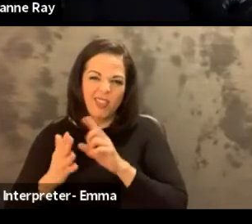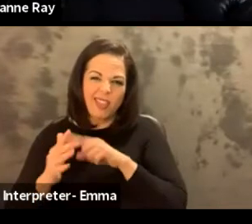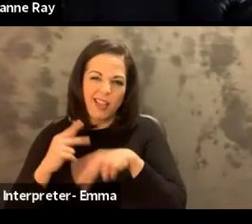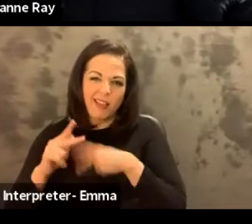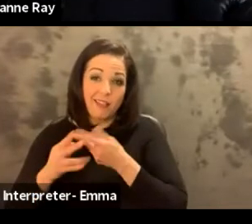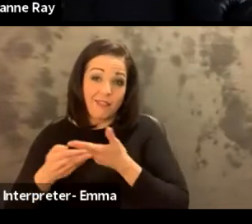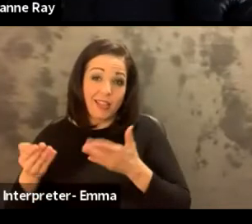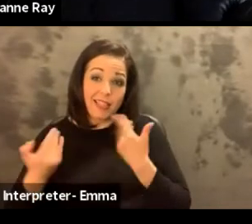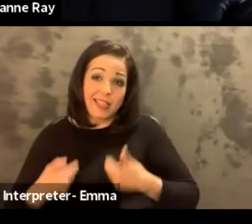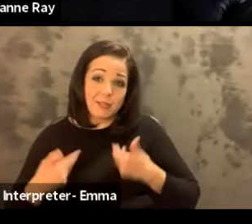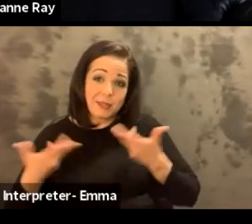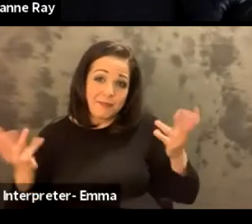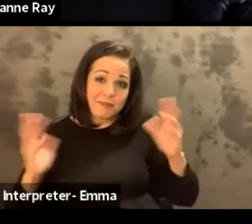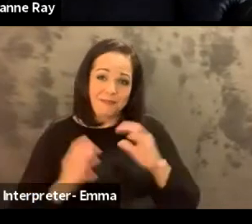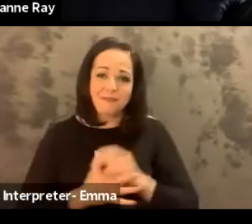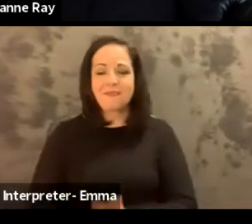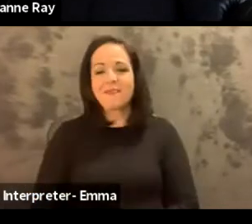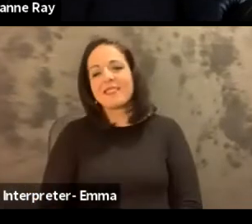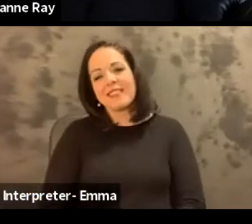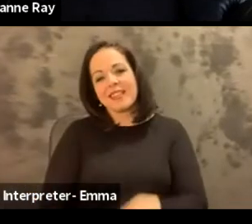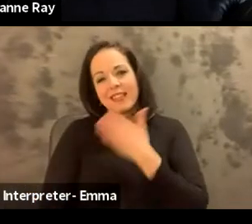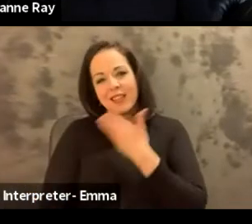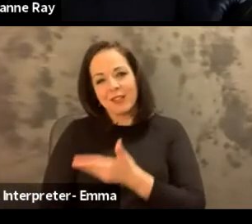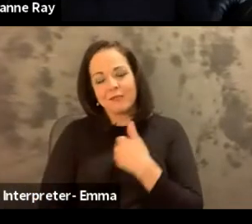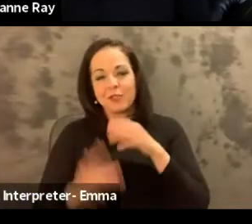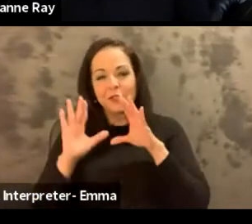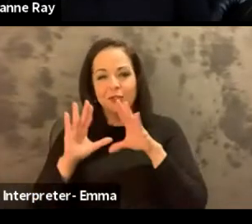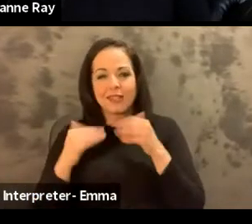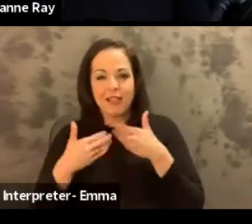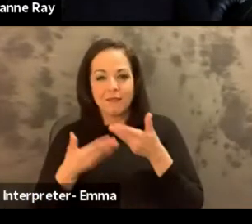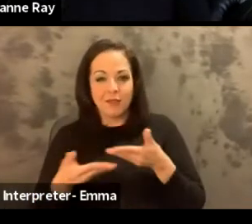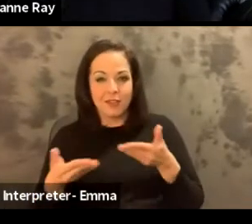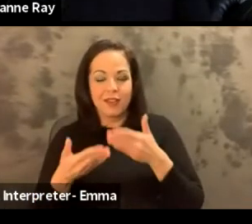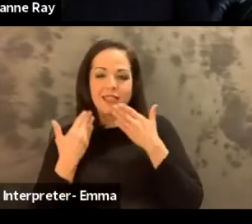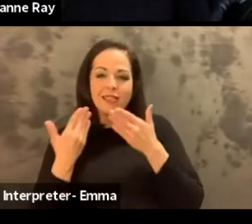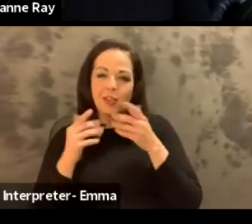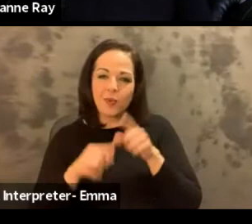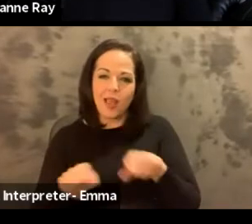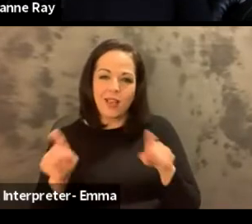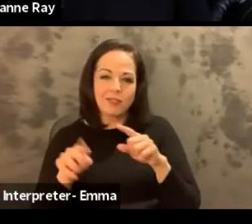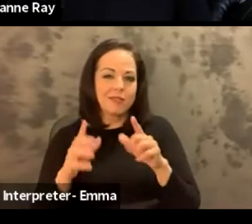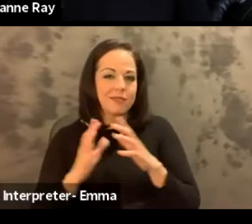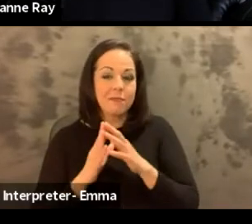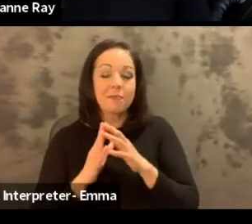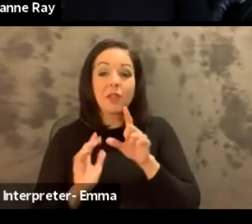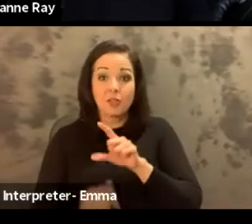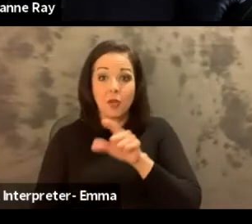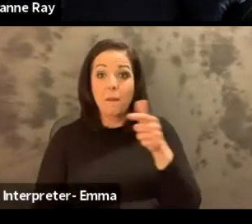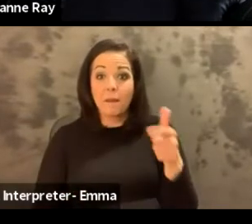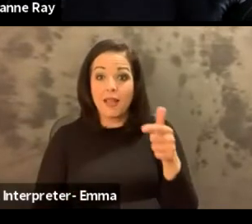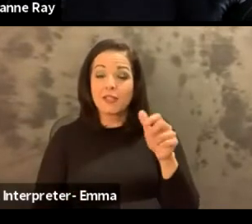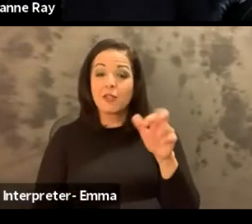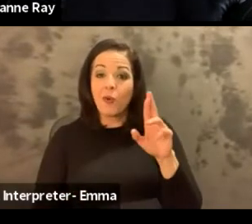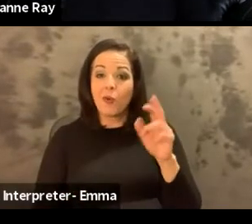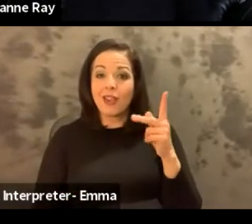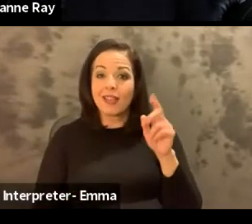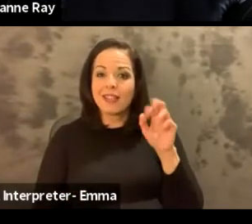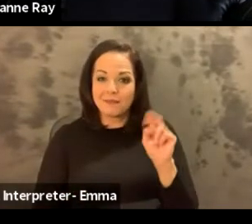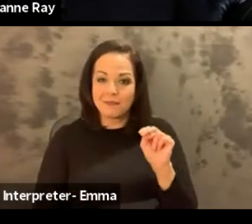me. Thank you. It's so great to have you here. Thank you all so much. I'll pass it back to Reagan, my